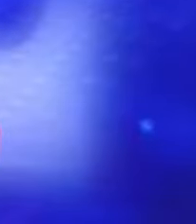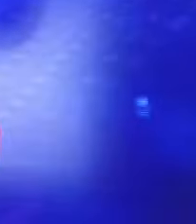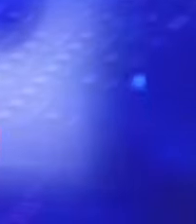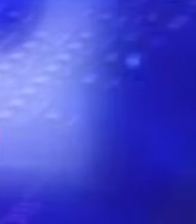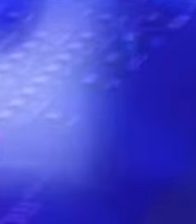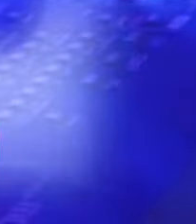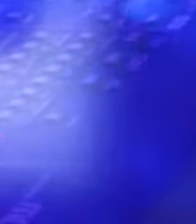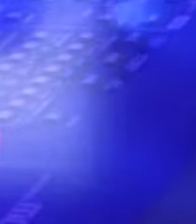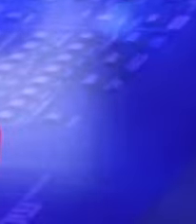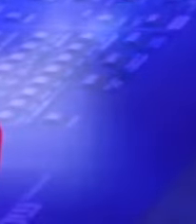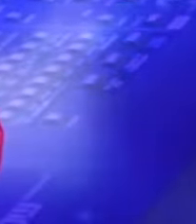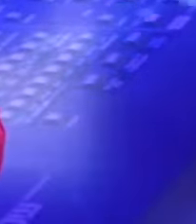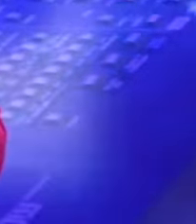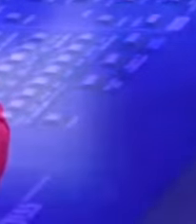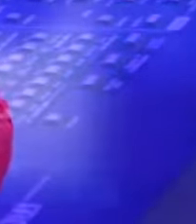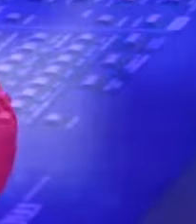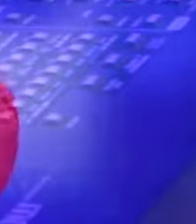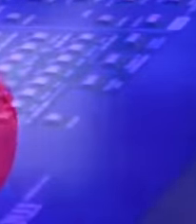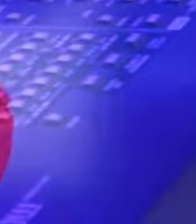mame.